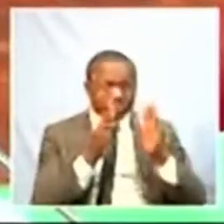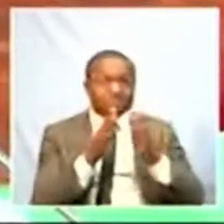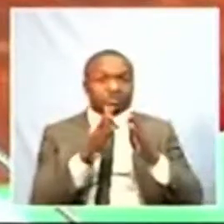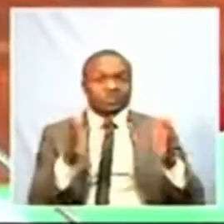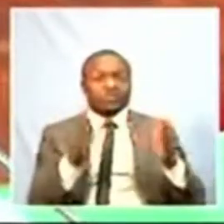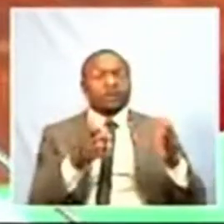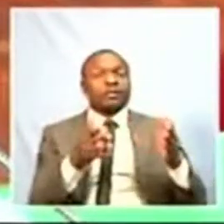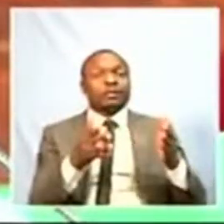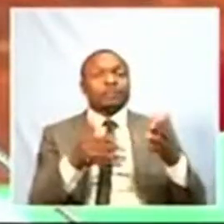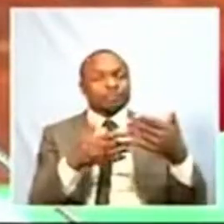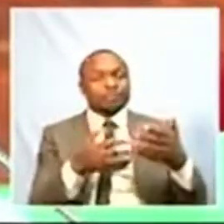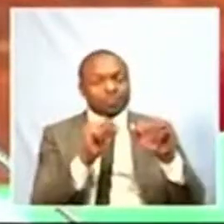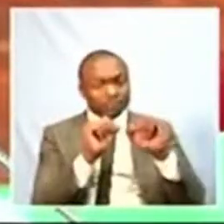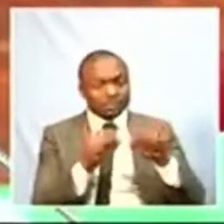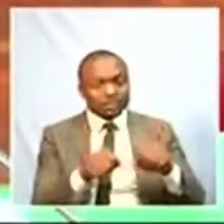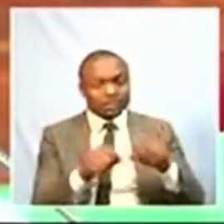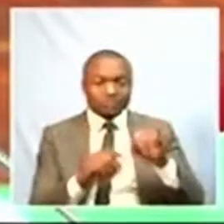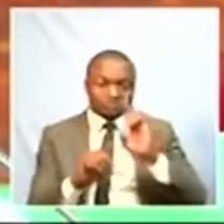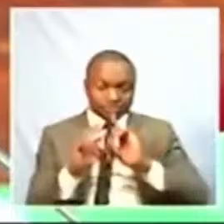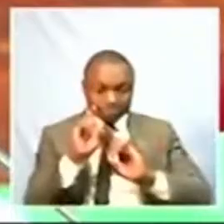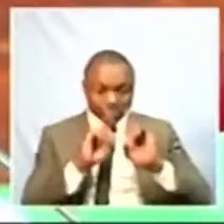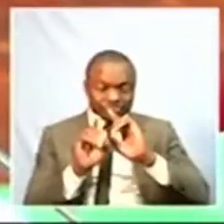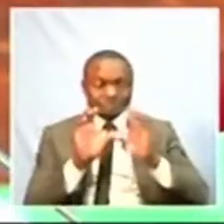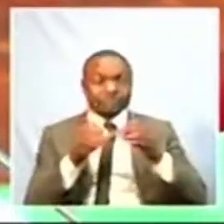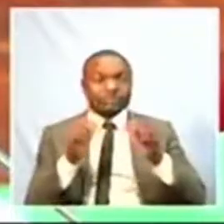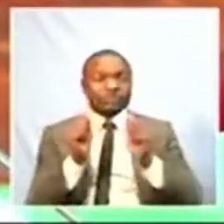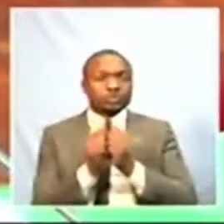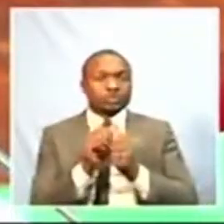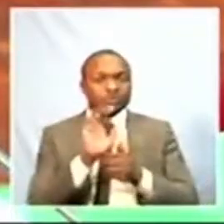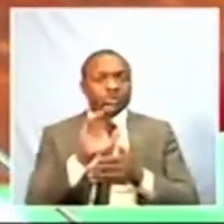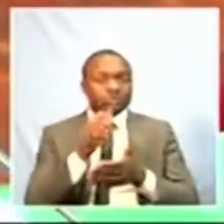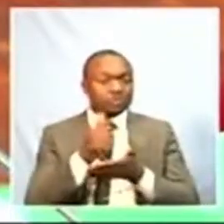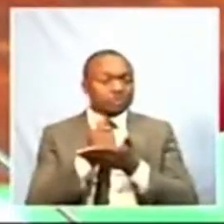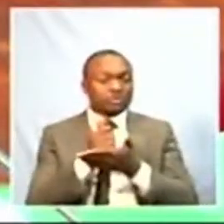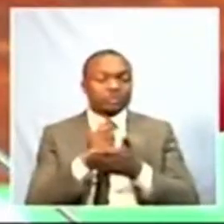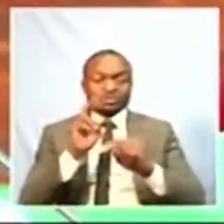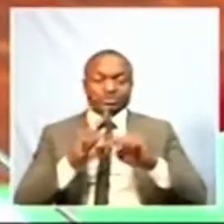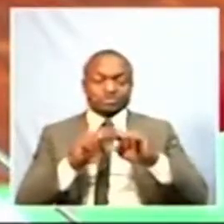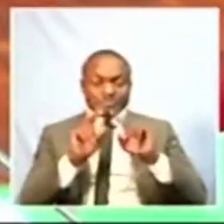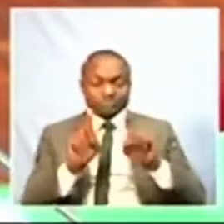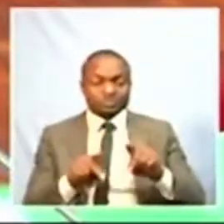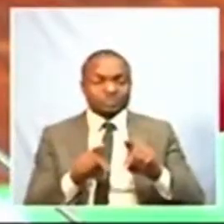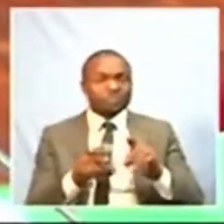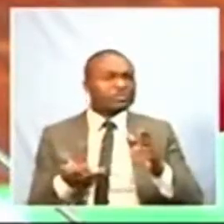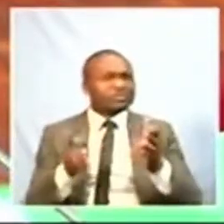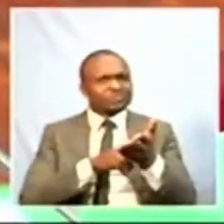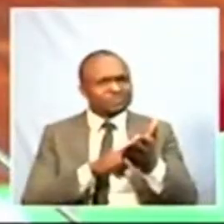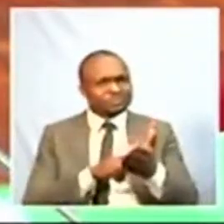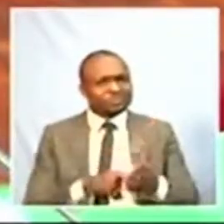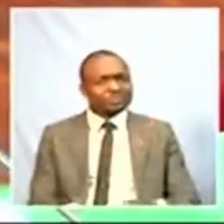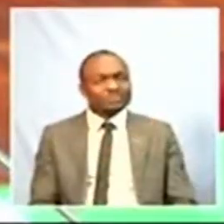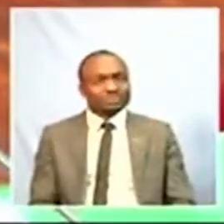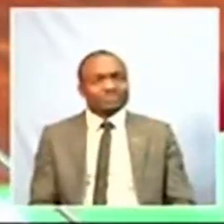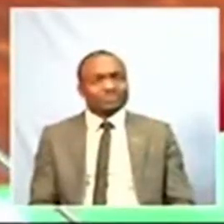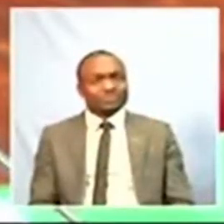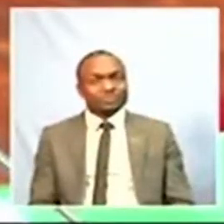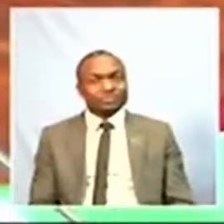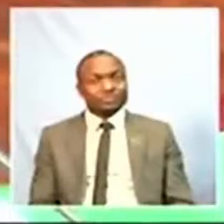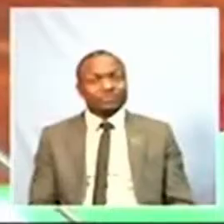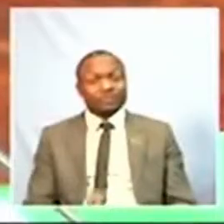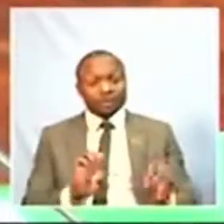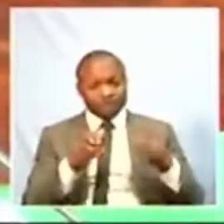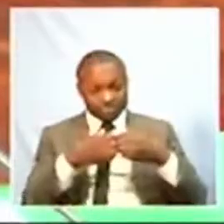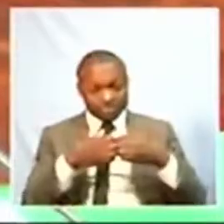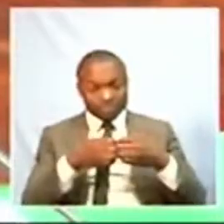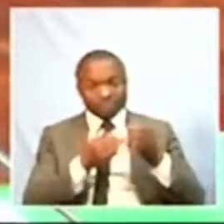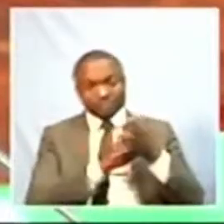We can bring it in so that it can be scrutinized by the committee. With your indulgence, Chair. Come again? I'm saying that the bank